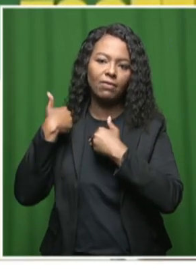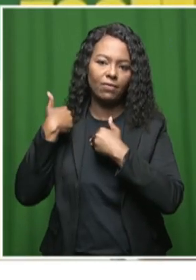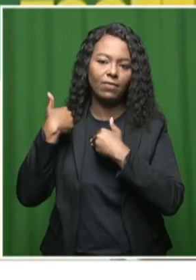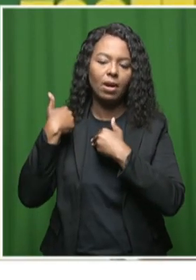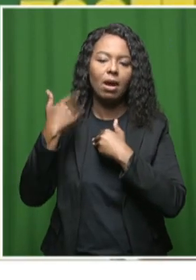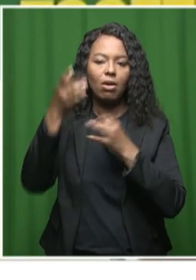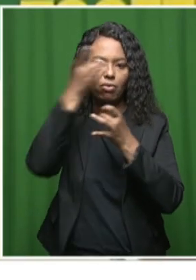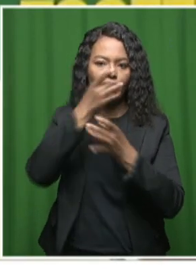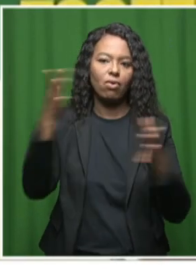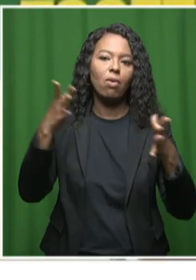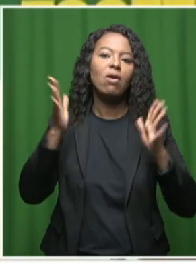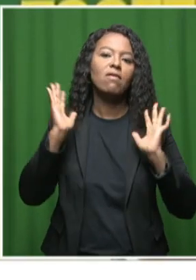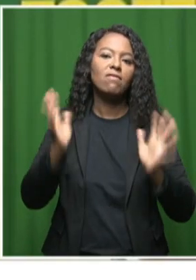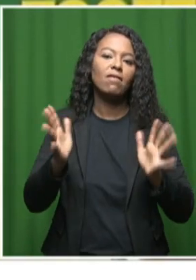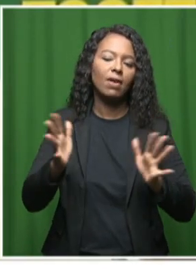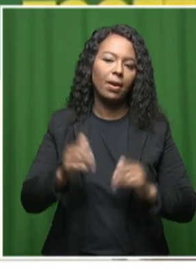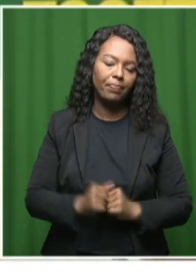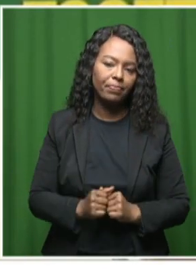face challenges of